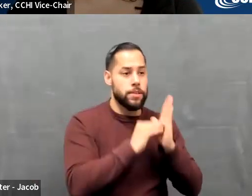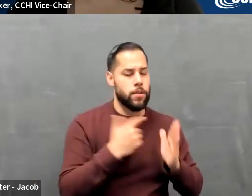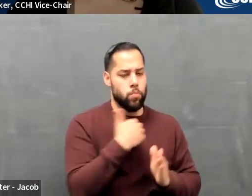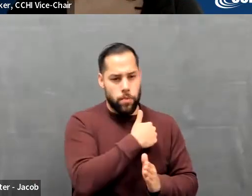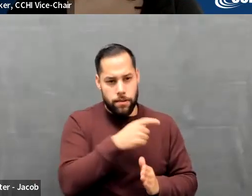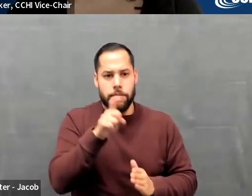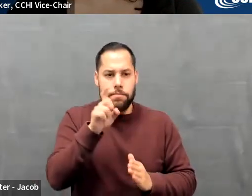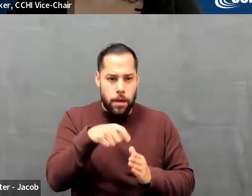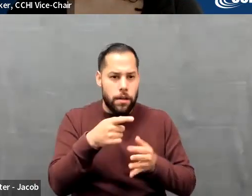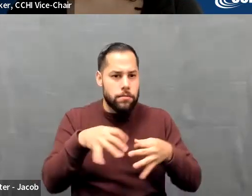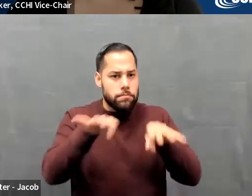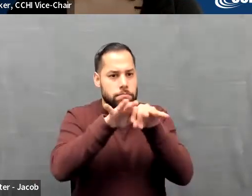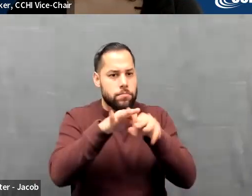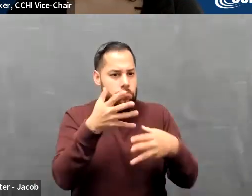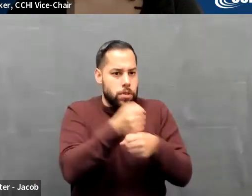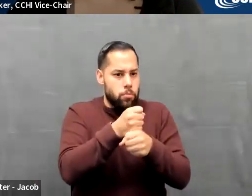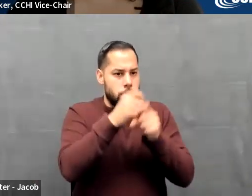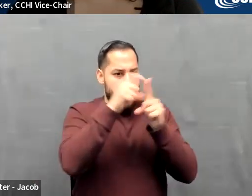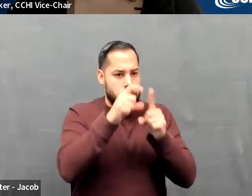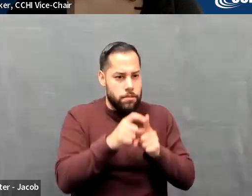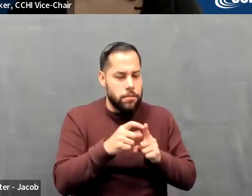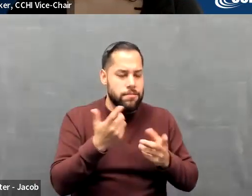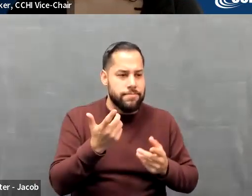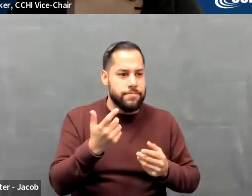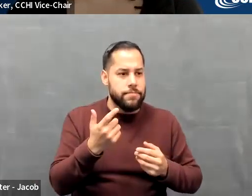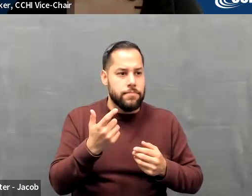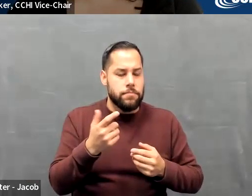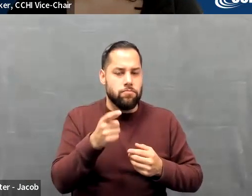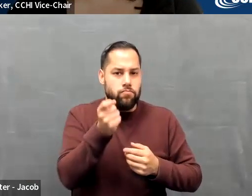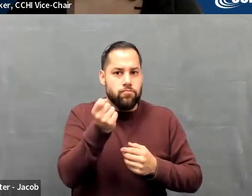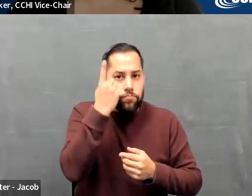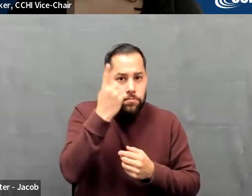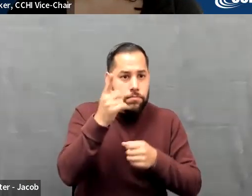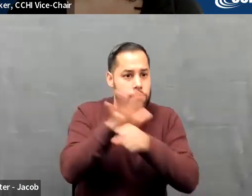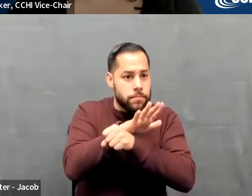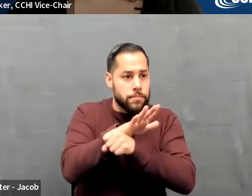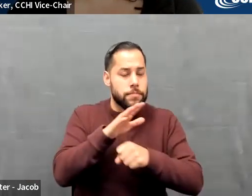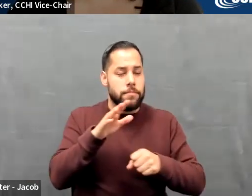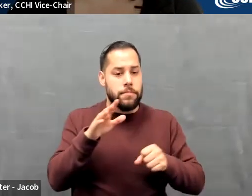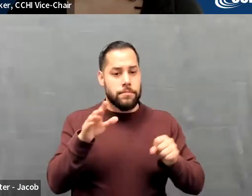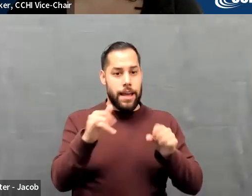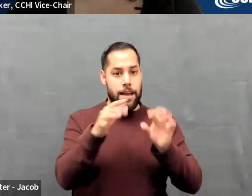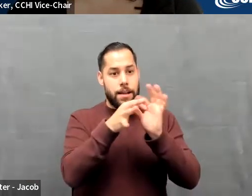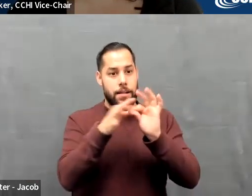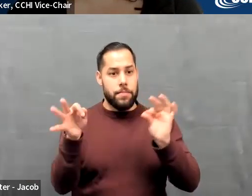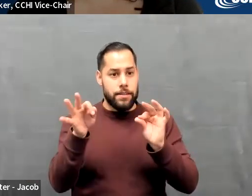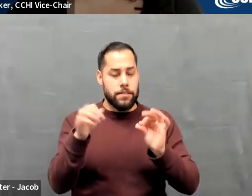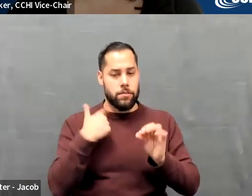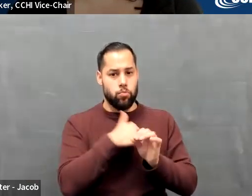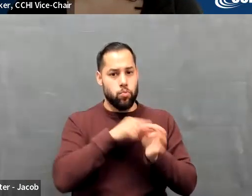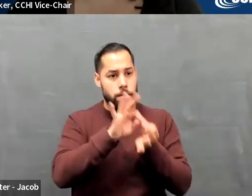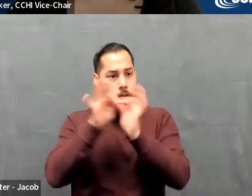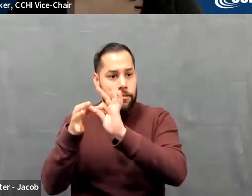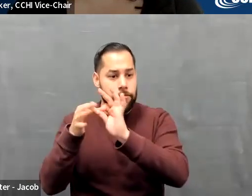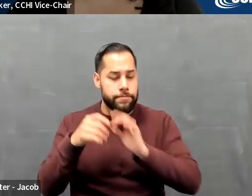able to summarize. We need to be able to condense and comprehend the messages that are coming across.